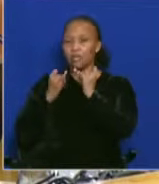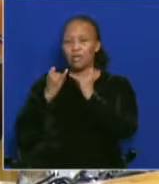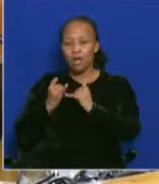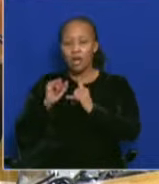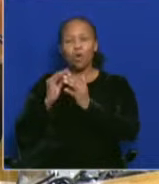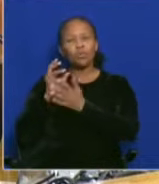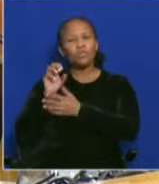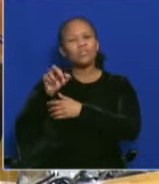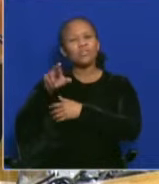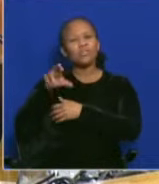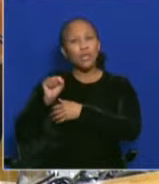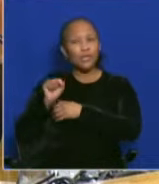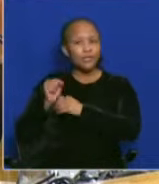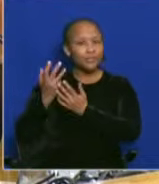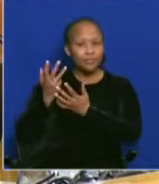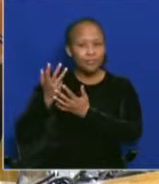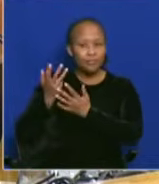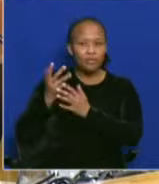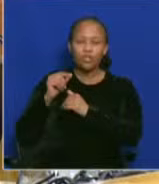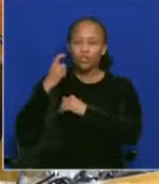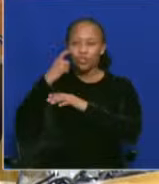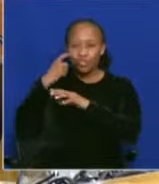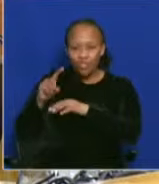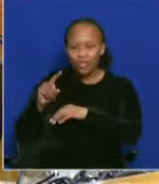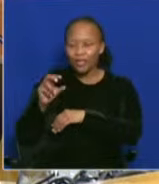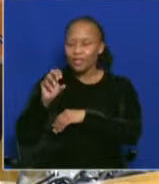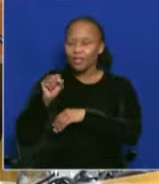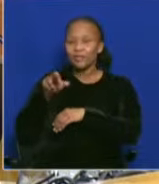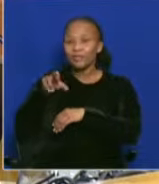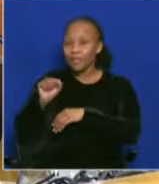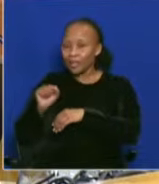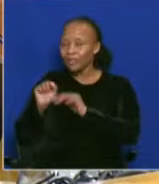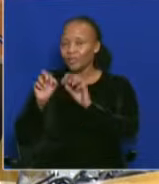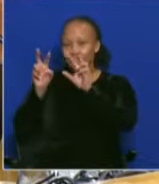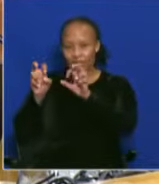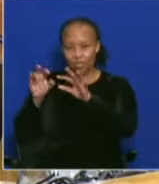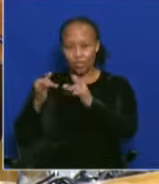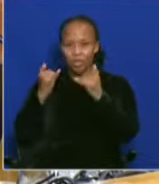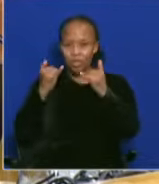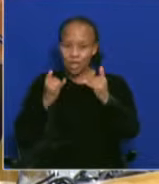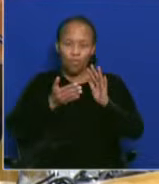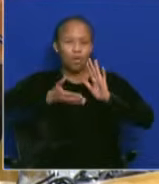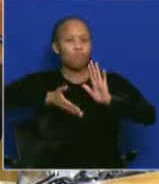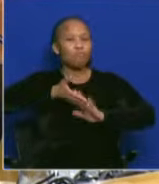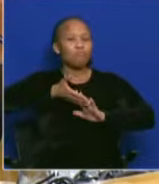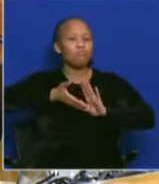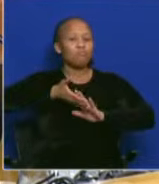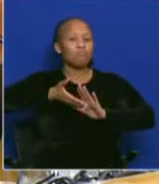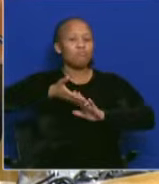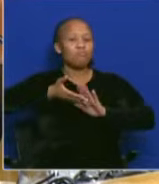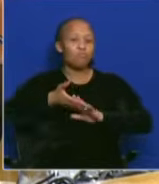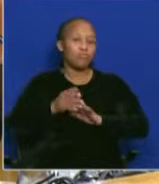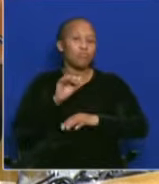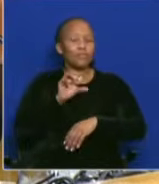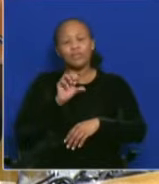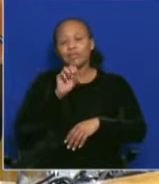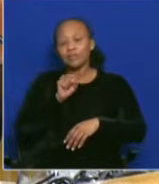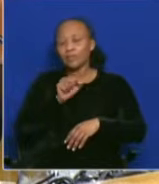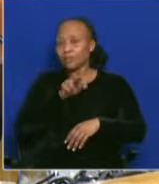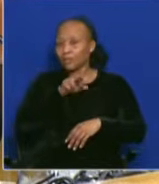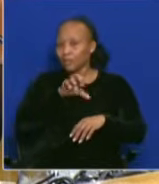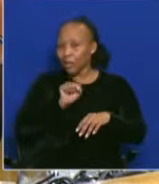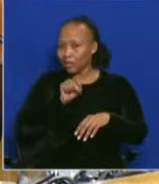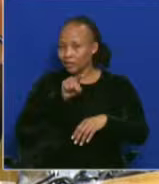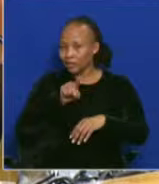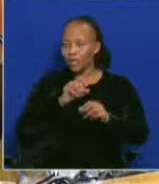tax matters, Carneylinks continued to operate as a licensed manufacturer under the regulatory oversight of SARS.